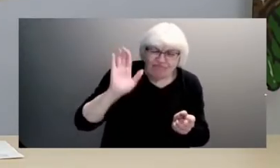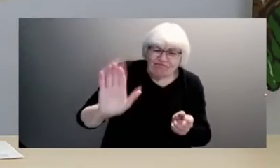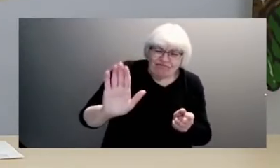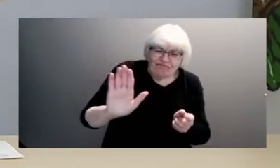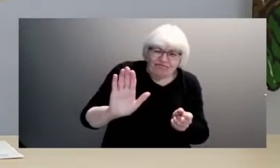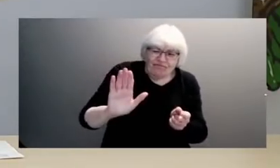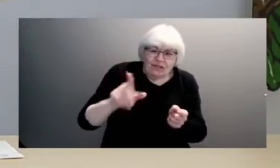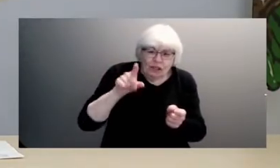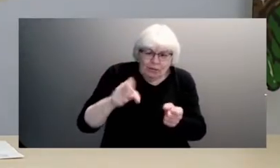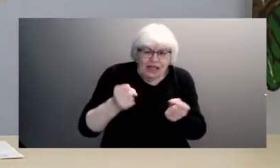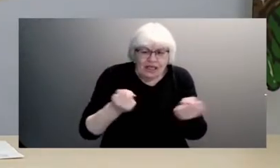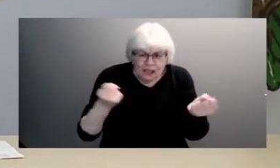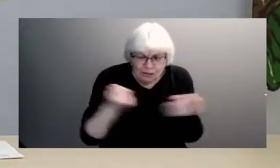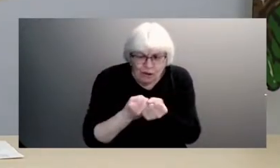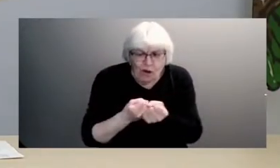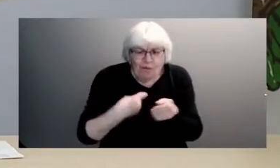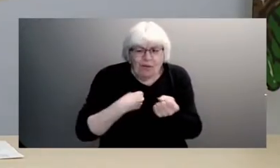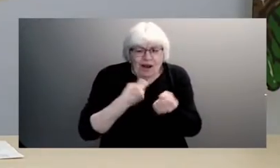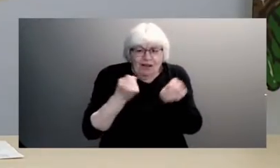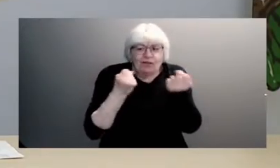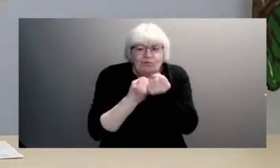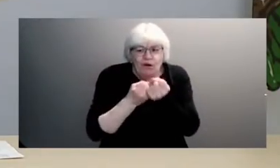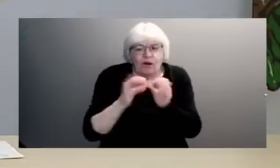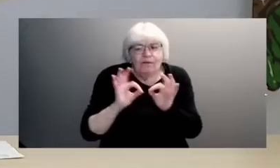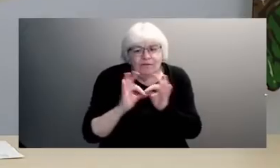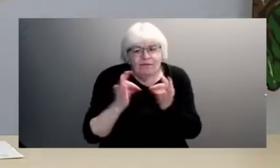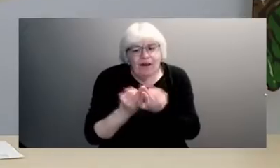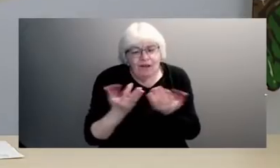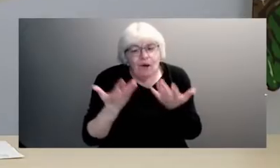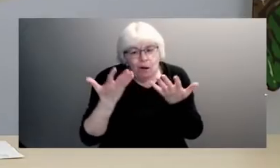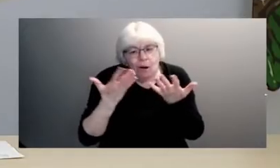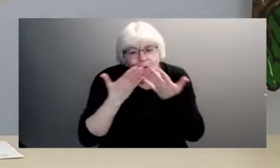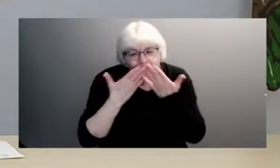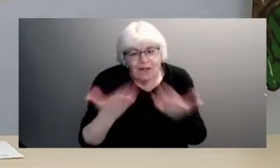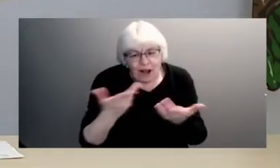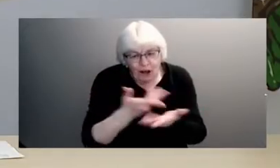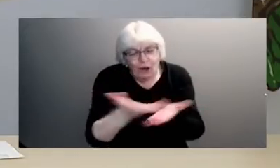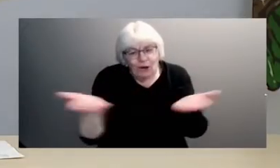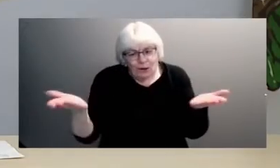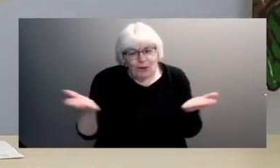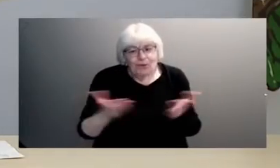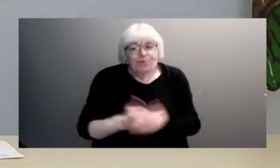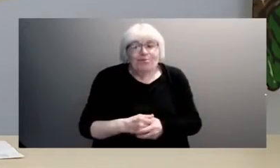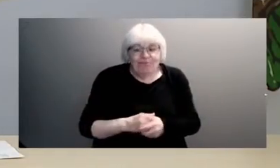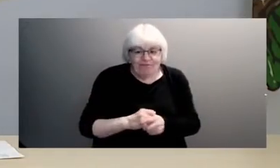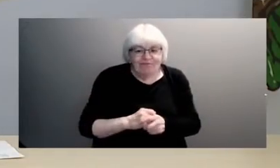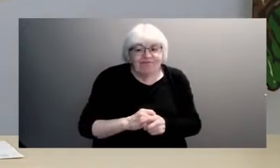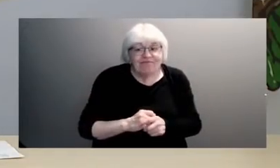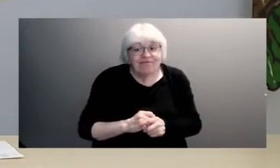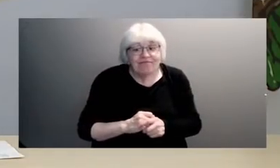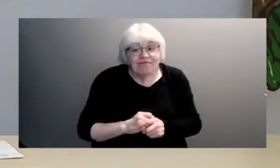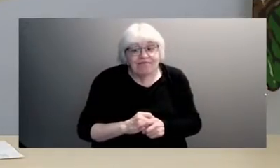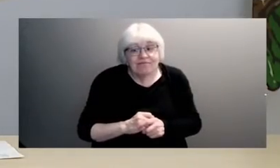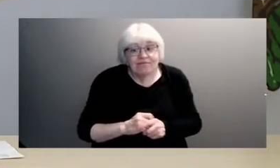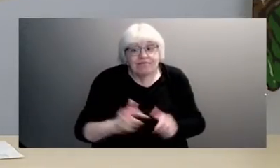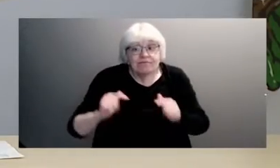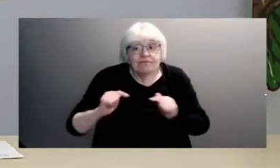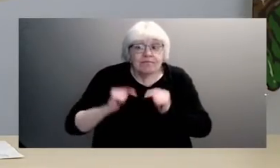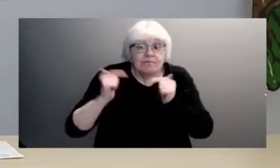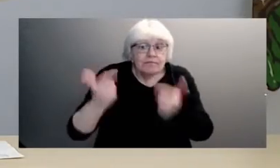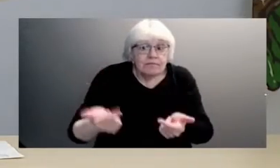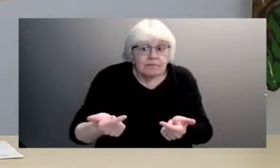And so maybe I'll open it up to the phone lines. We'll see if they work any better today. Gabrielle